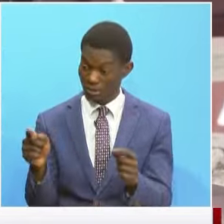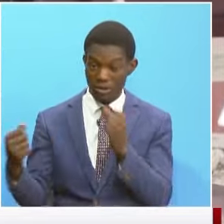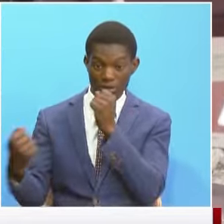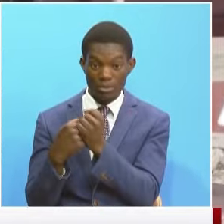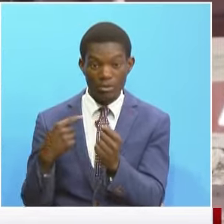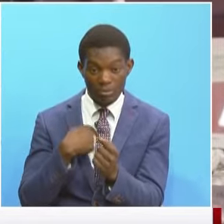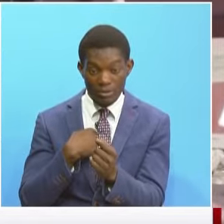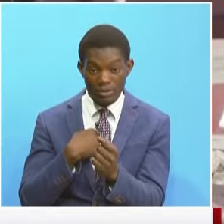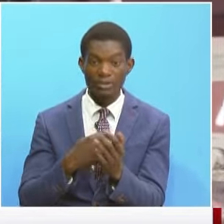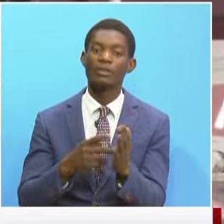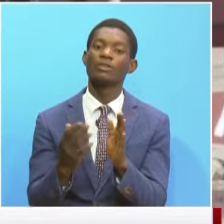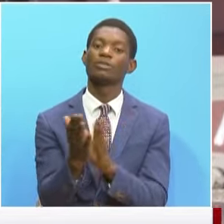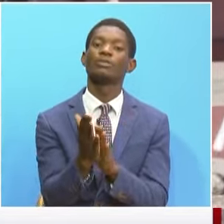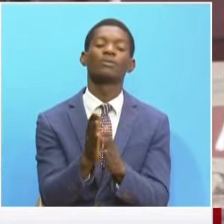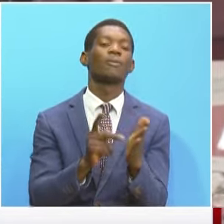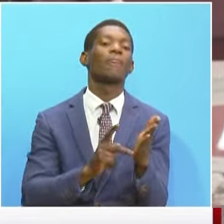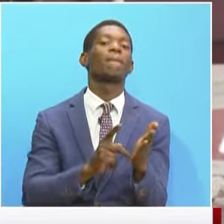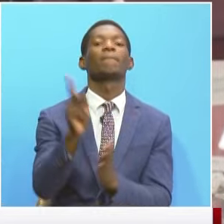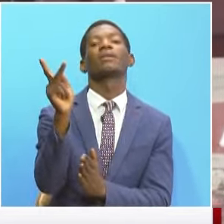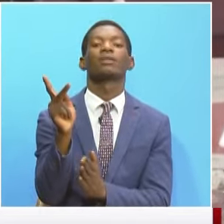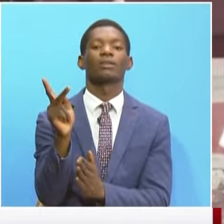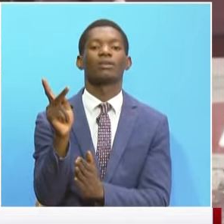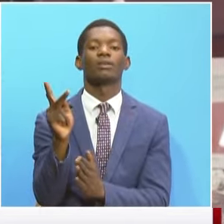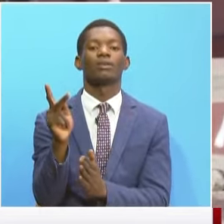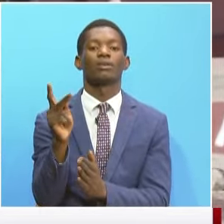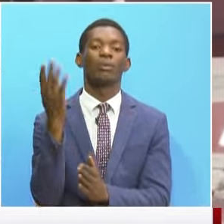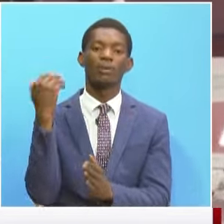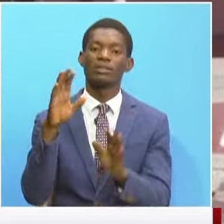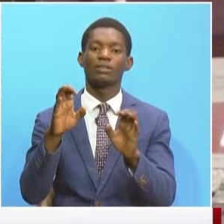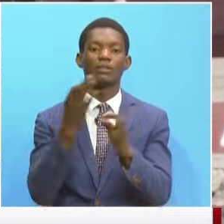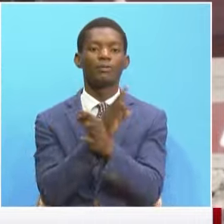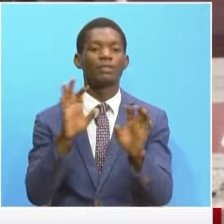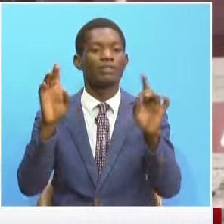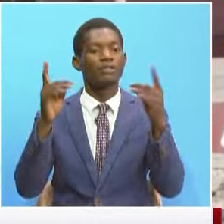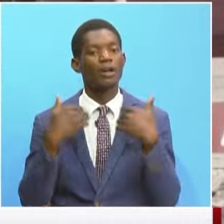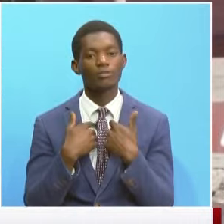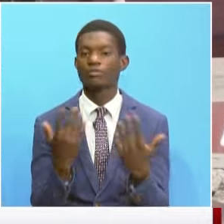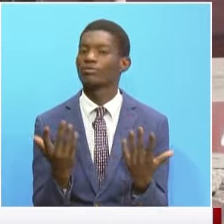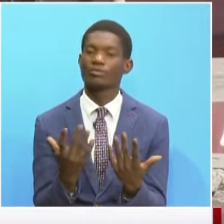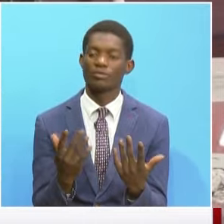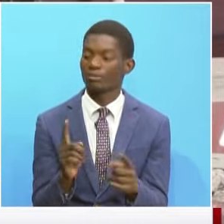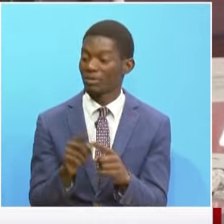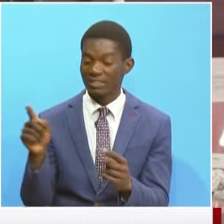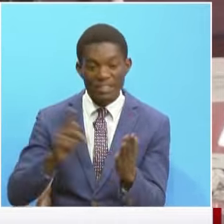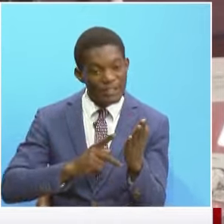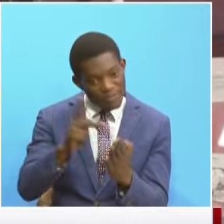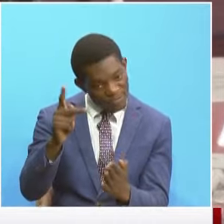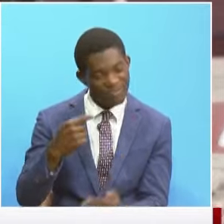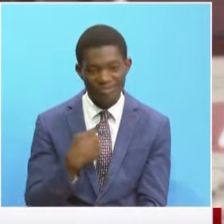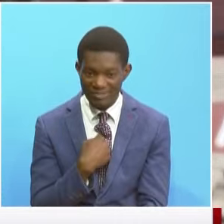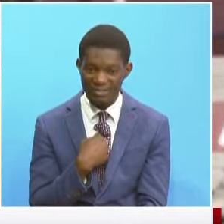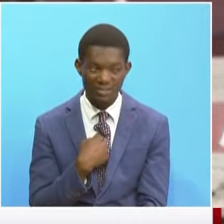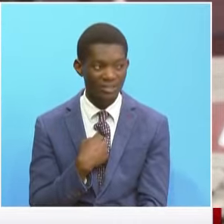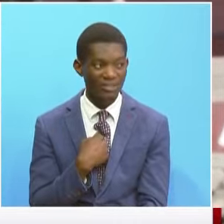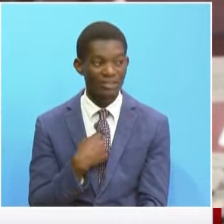time, school fees were very expensive, and there was no free education. Apart from paying school fees, Comfort gave me so much, so many things. It gave me the